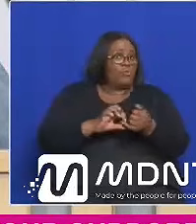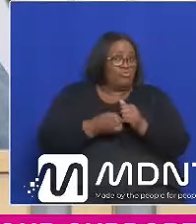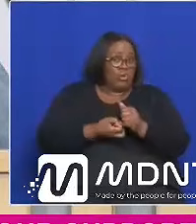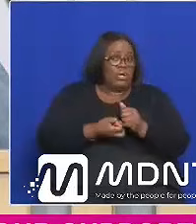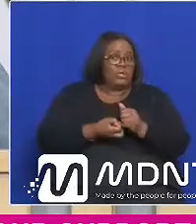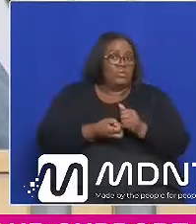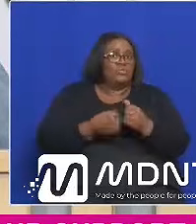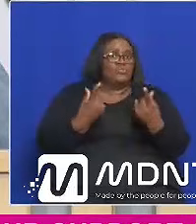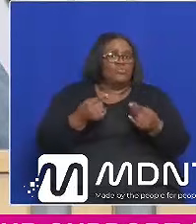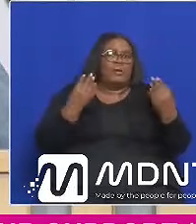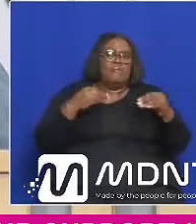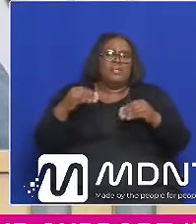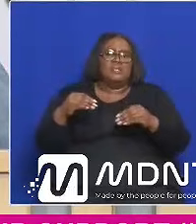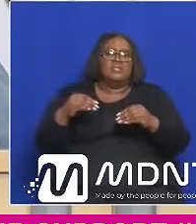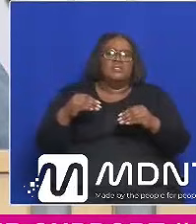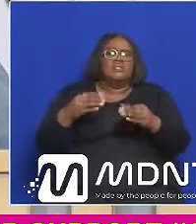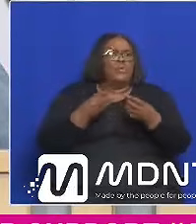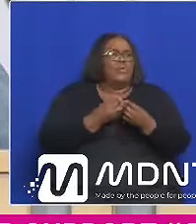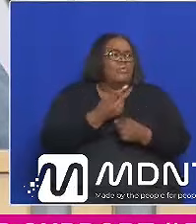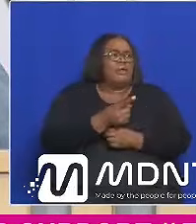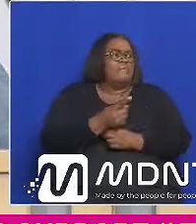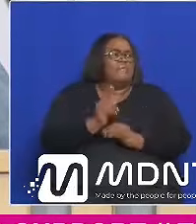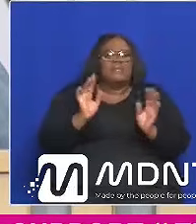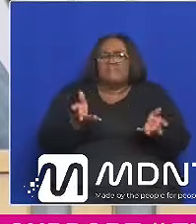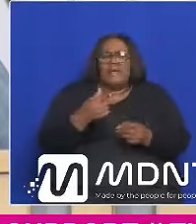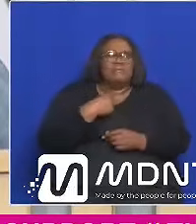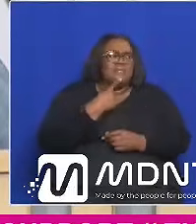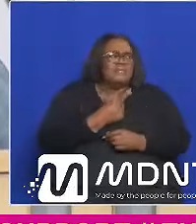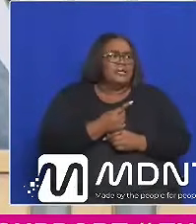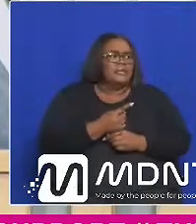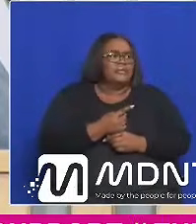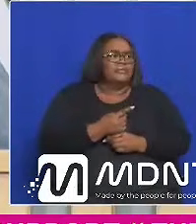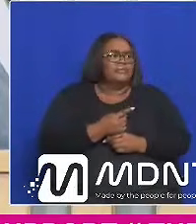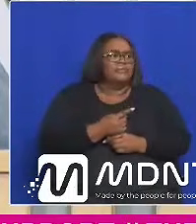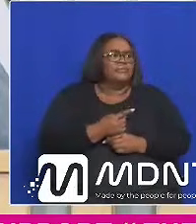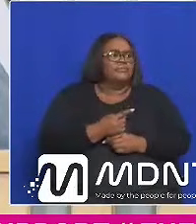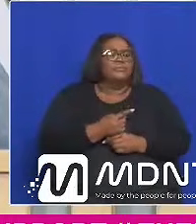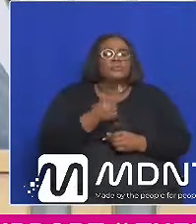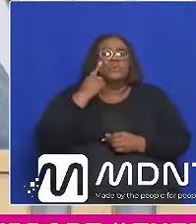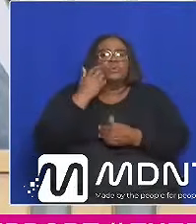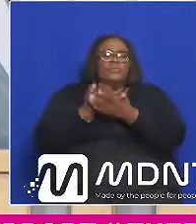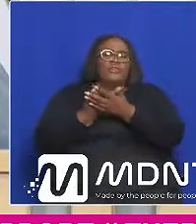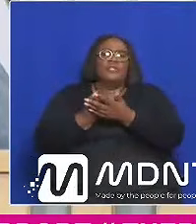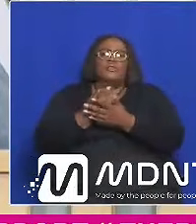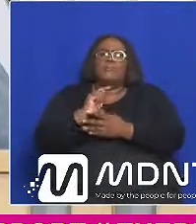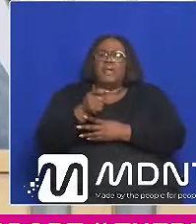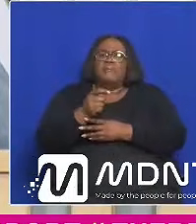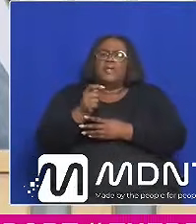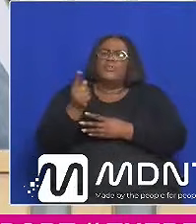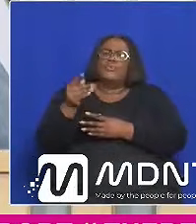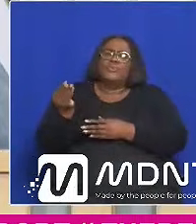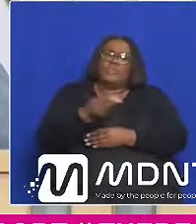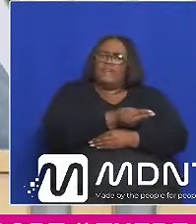Yes. Yes, that's all I'm saying. You were forwarding proofs of payment, and that has nothing to do with you being